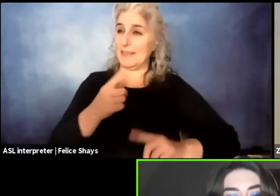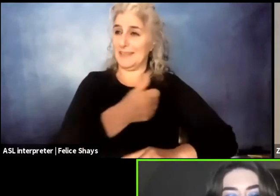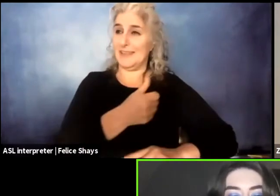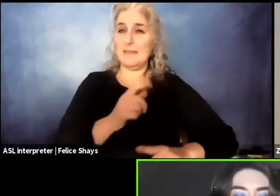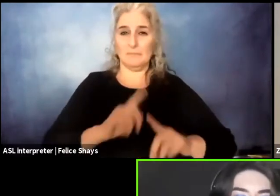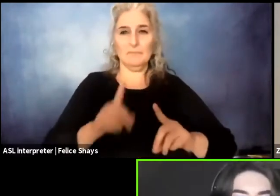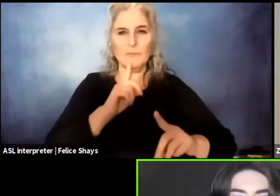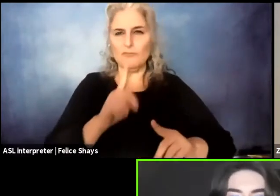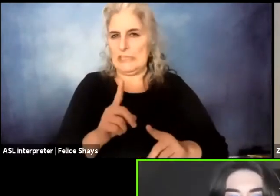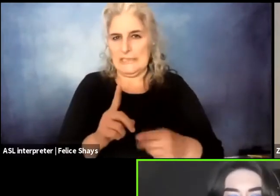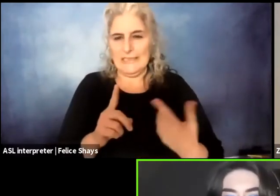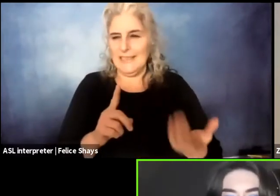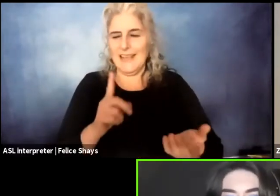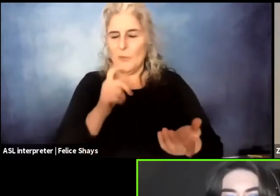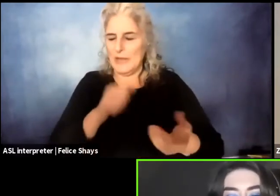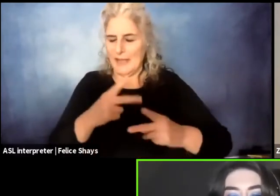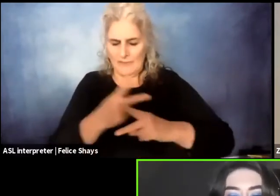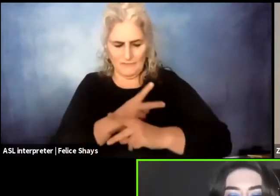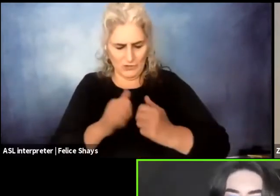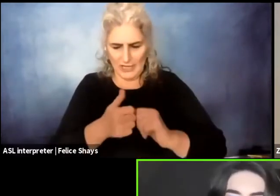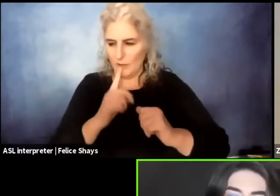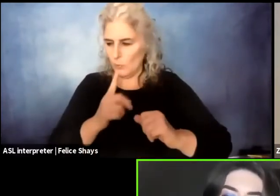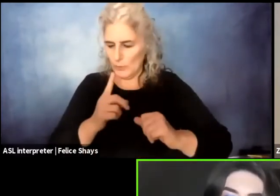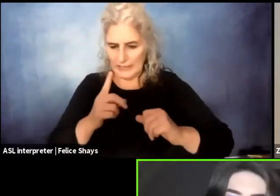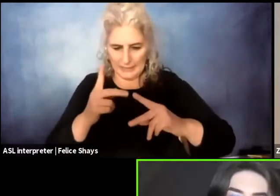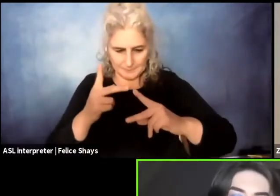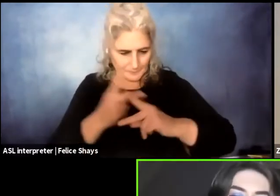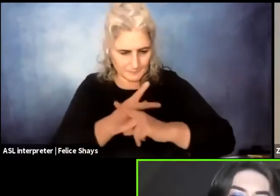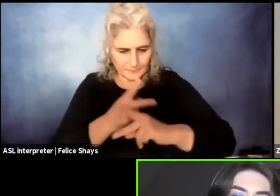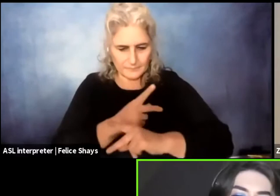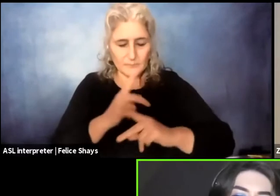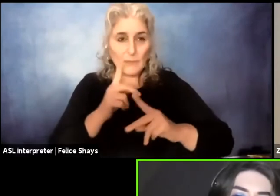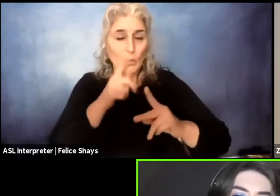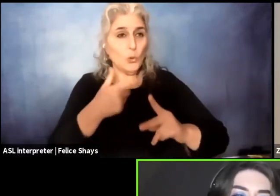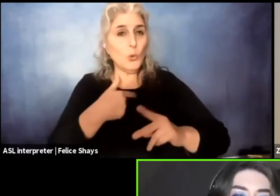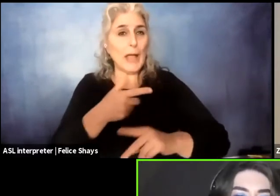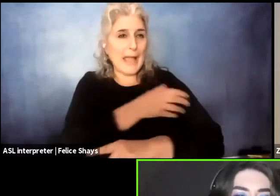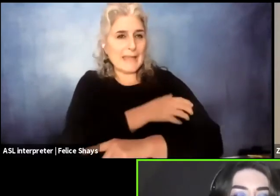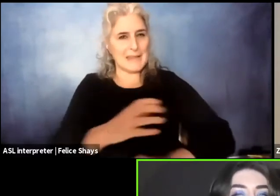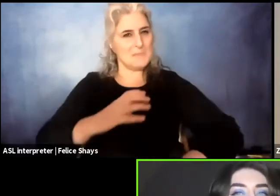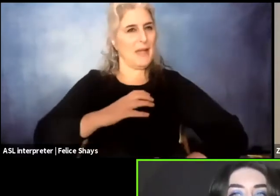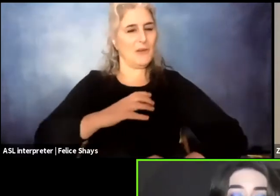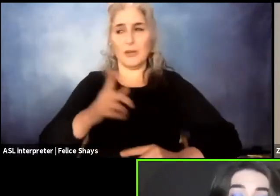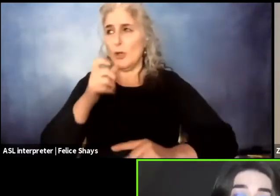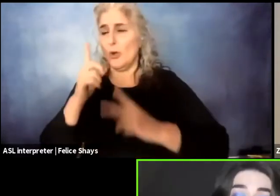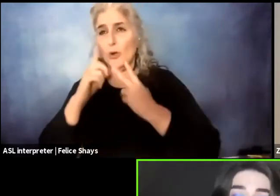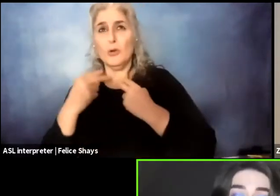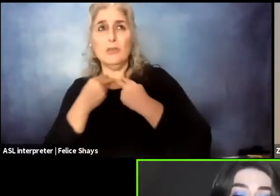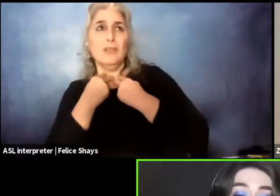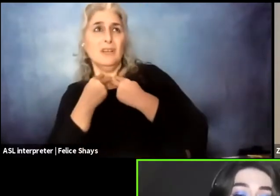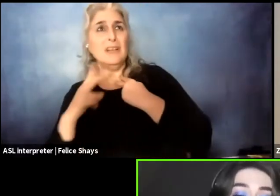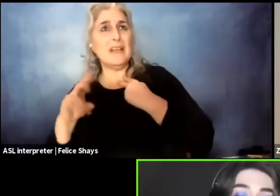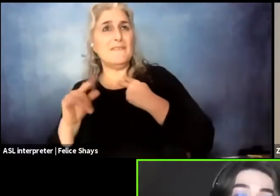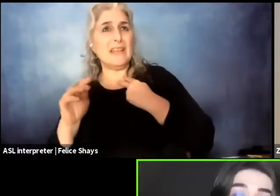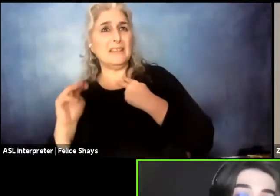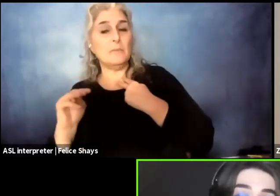really trouble this distinction between empowered and victimized. And we really have to do more to recognize that sex workers